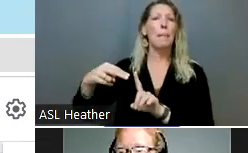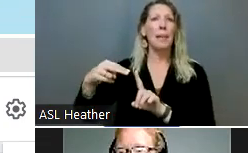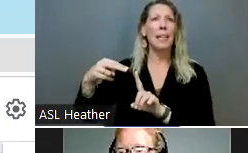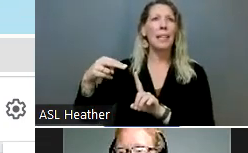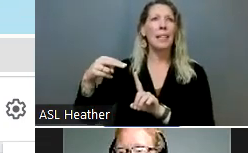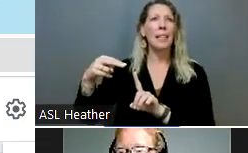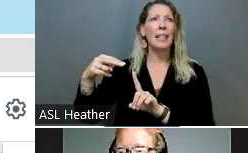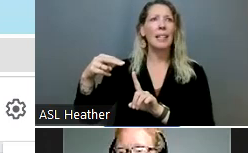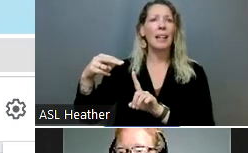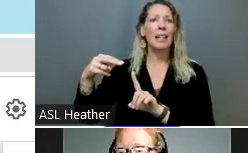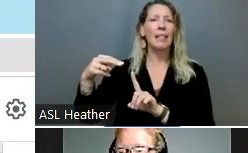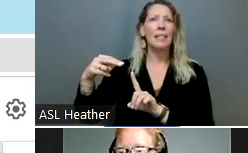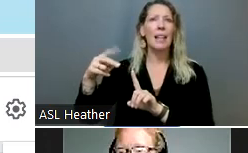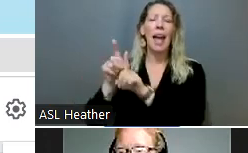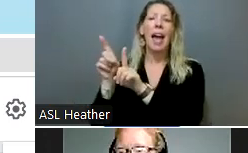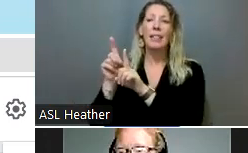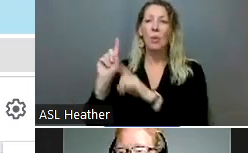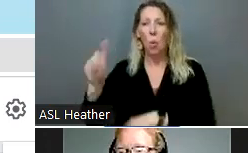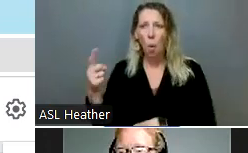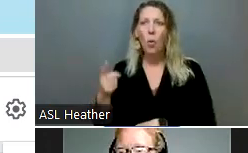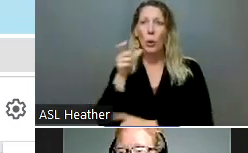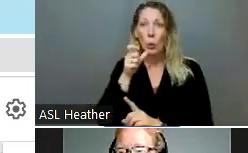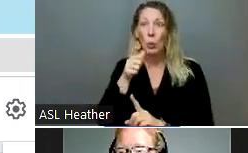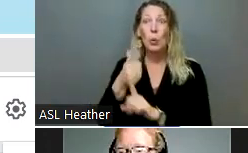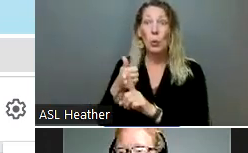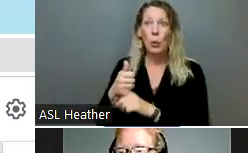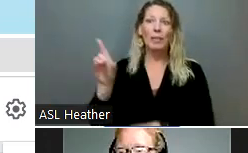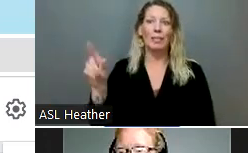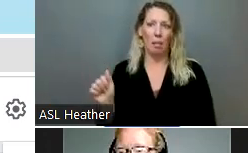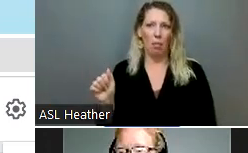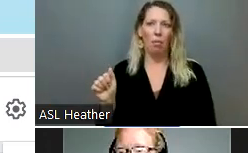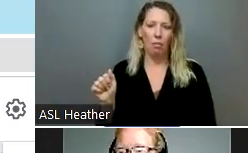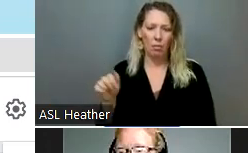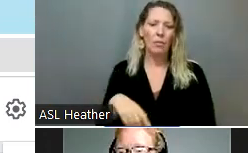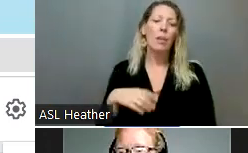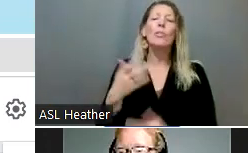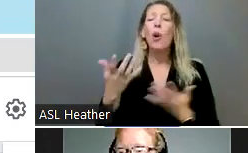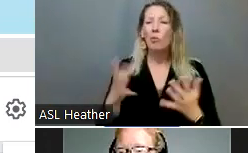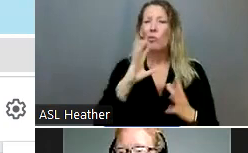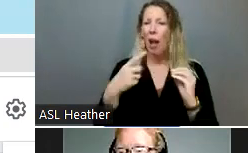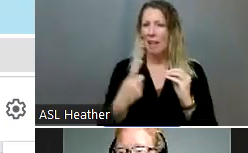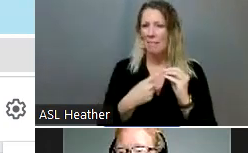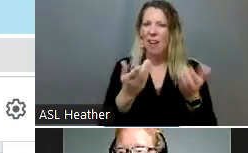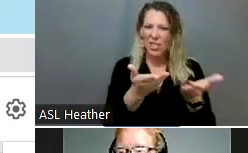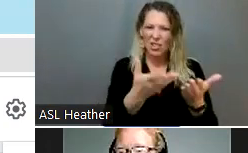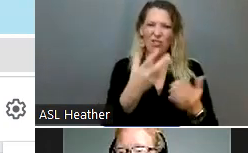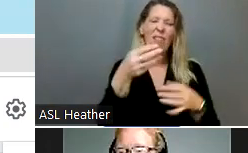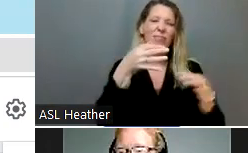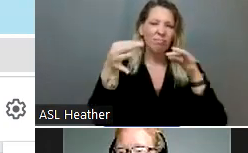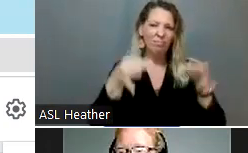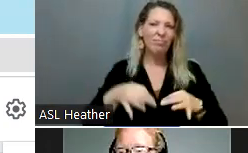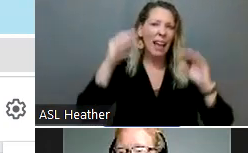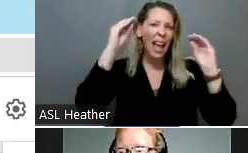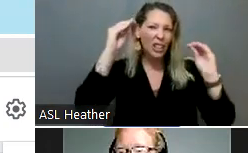used as a person only by people with disabilities. So we talk about it here, and we also provide some